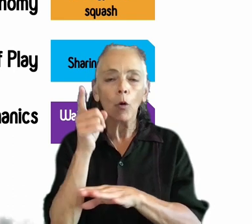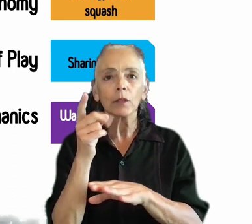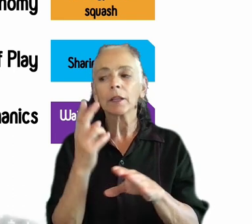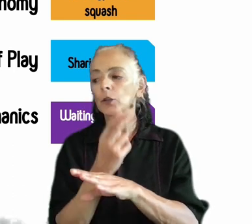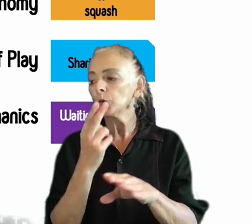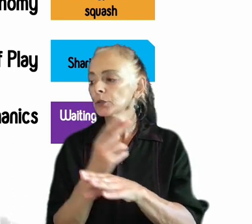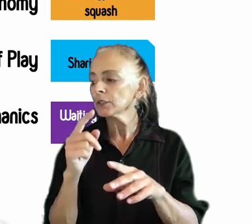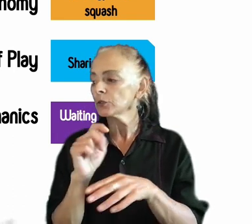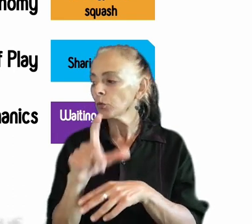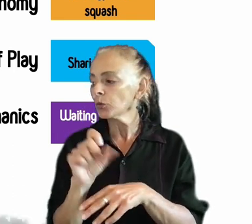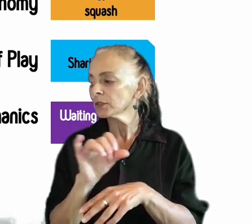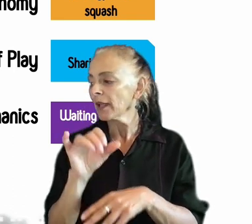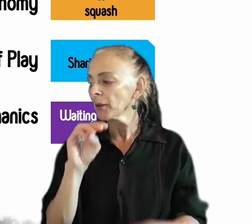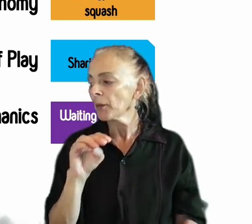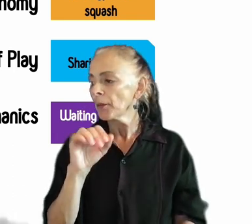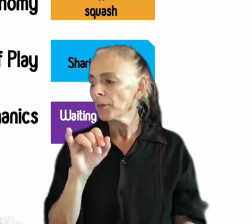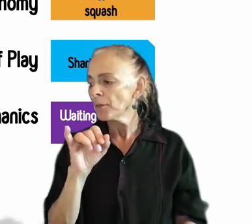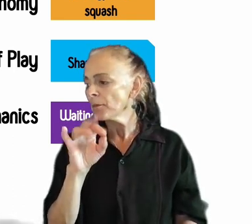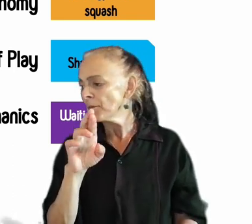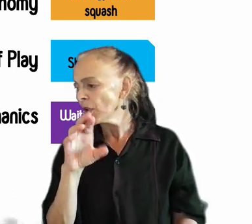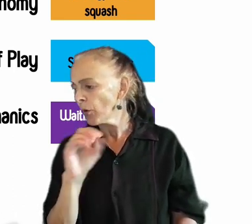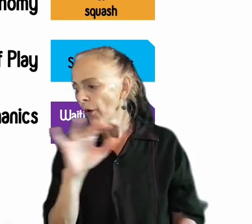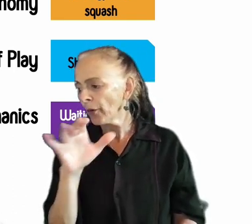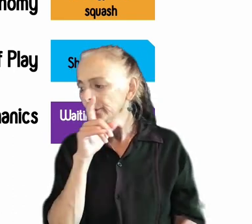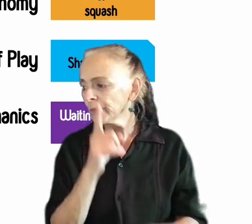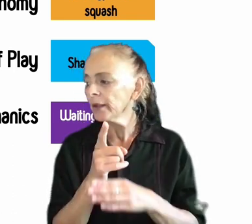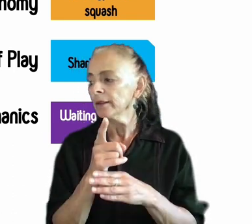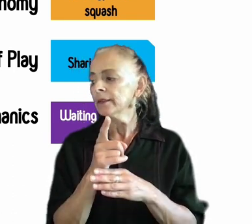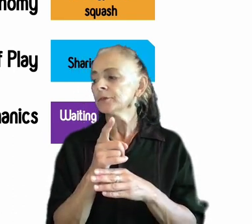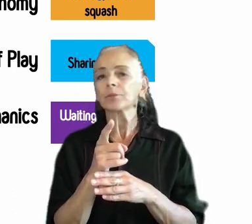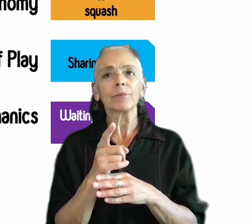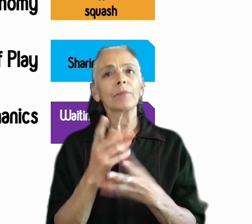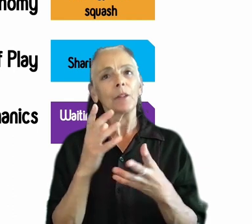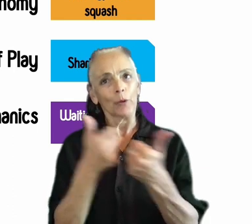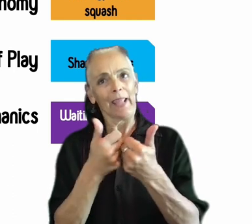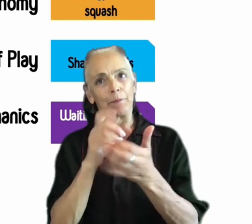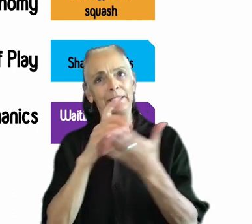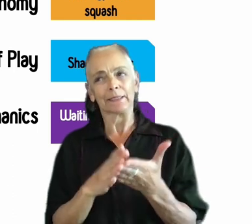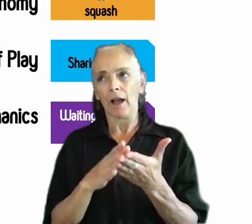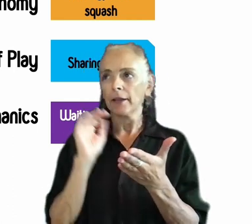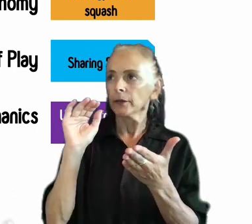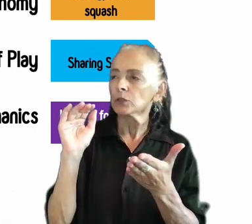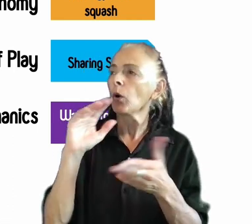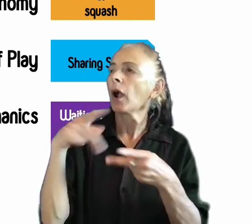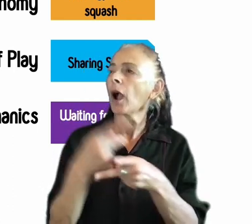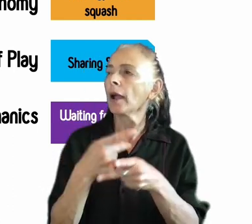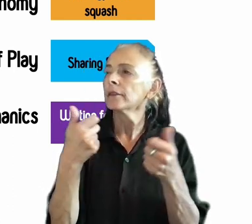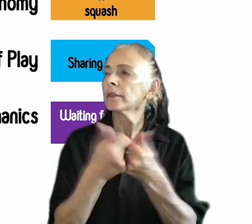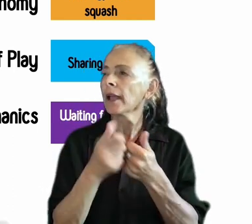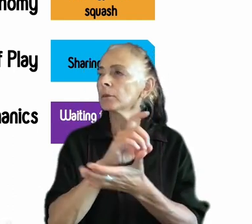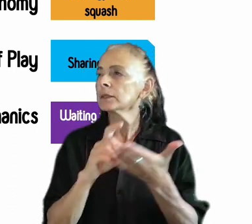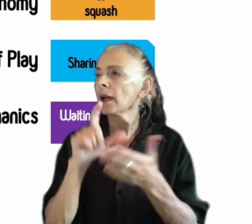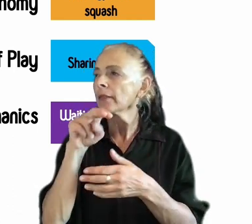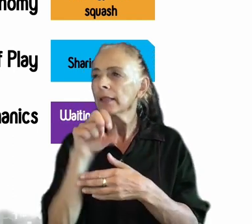or mirror to find themes and patterns work with your game designers to decide what kinds of game design lenses you